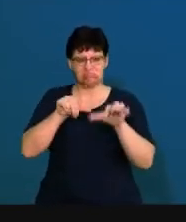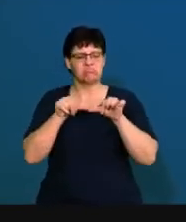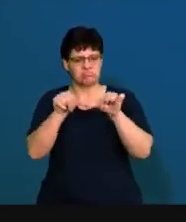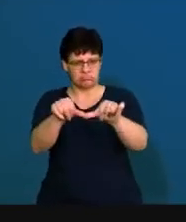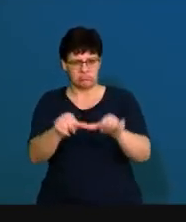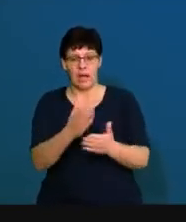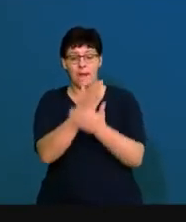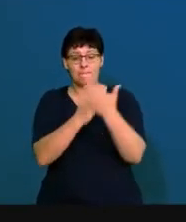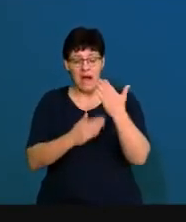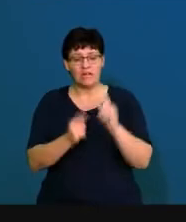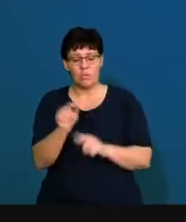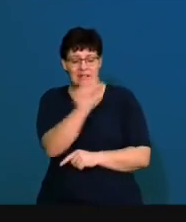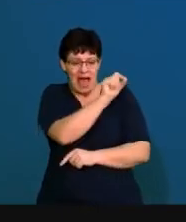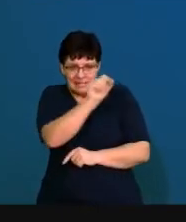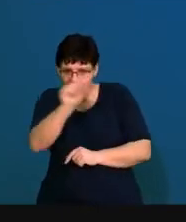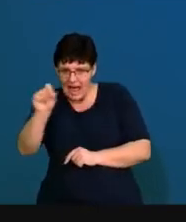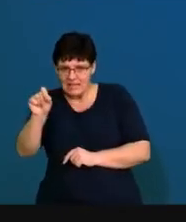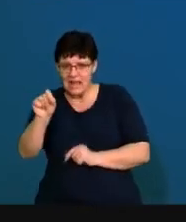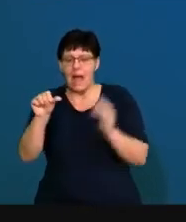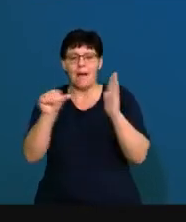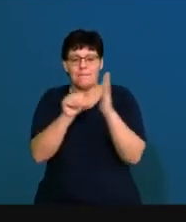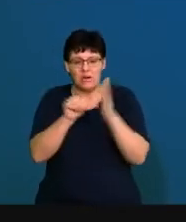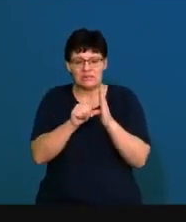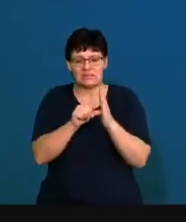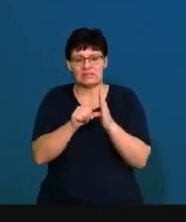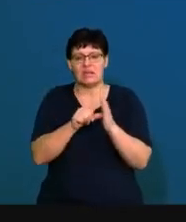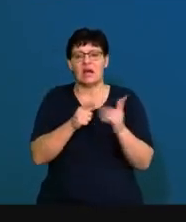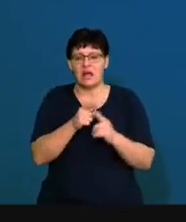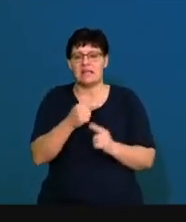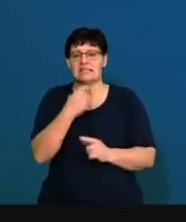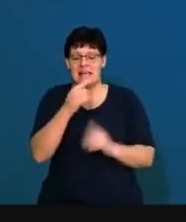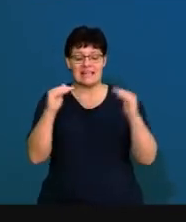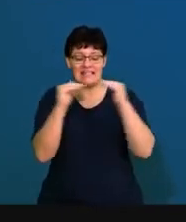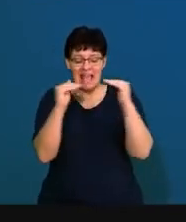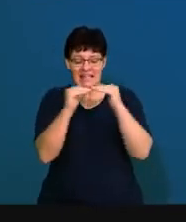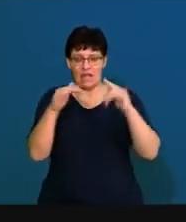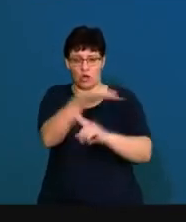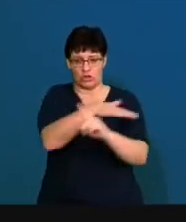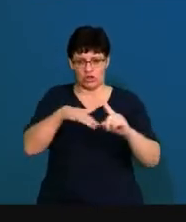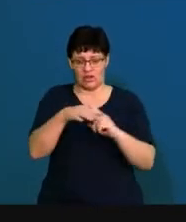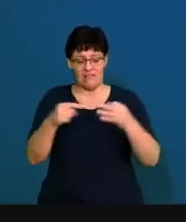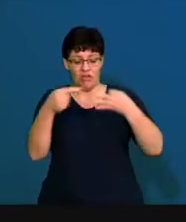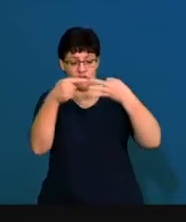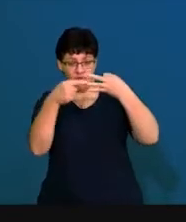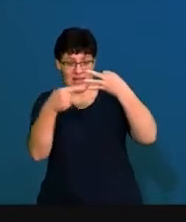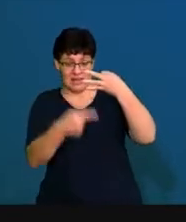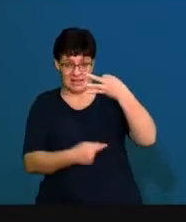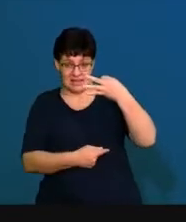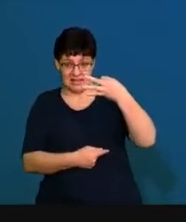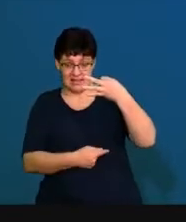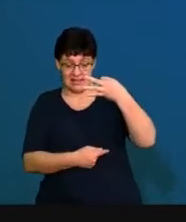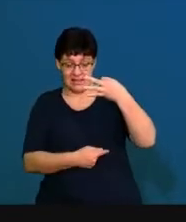So as part of our strategy, we must underline the key terms or keywords. Remember, standard conditions, there's 3 of them,